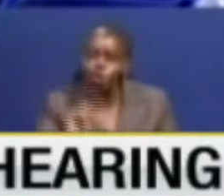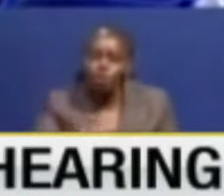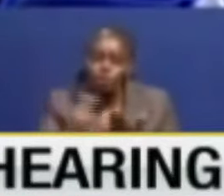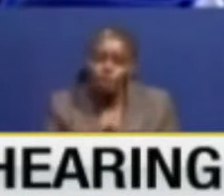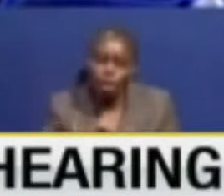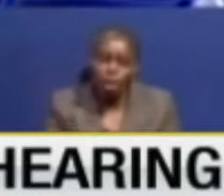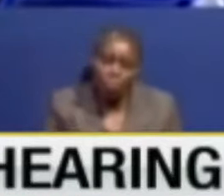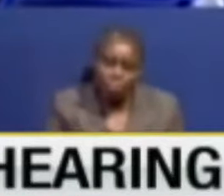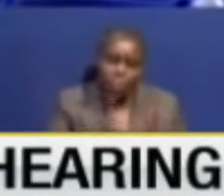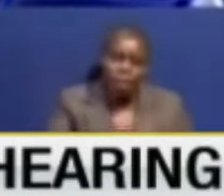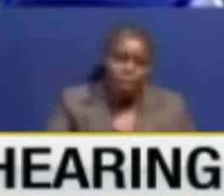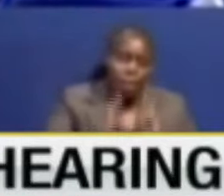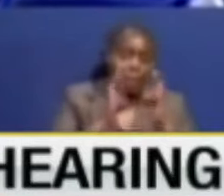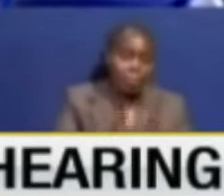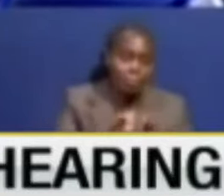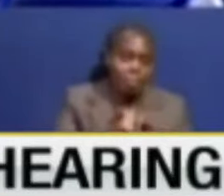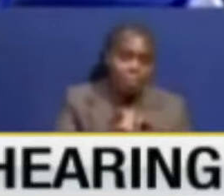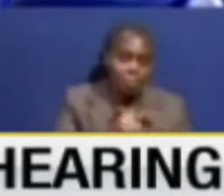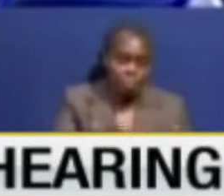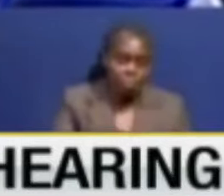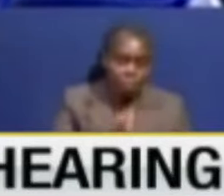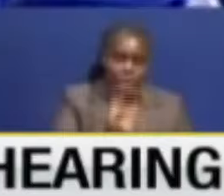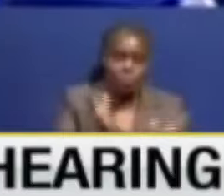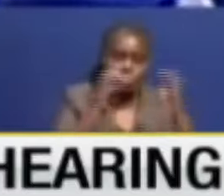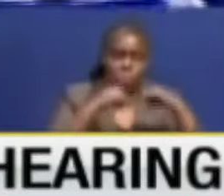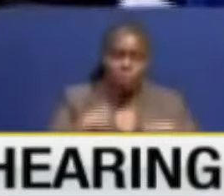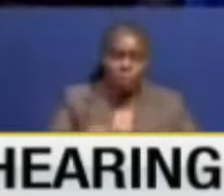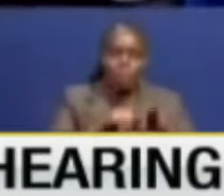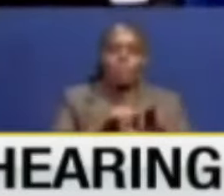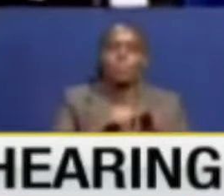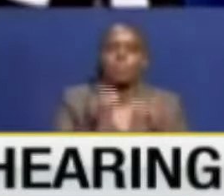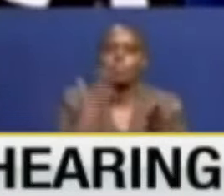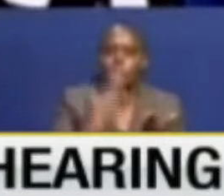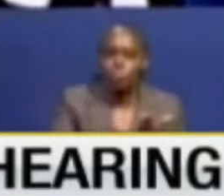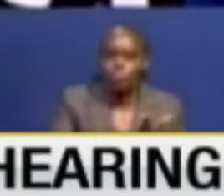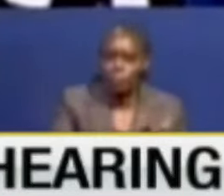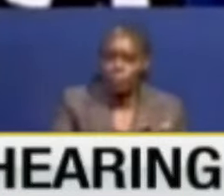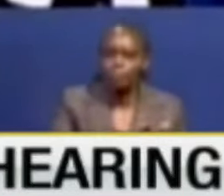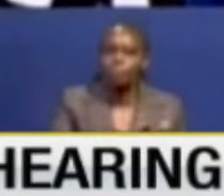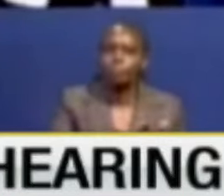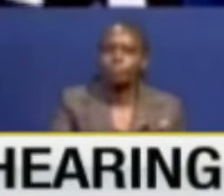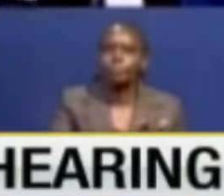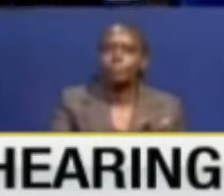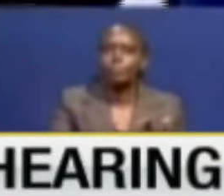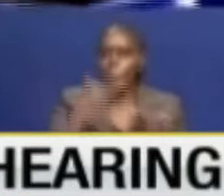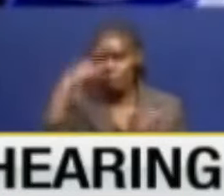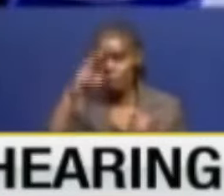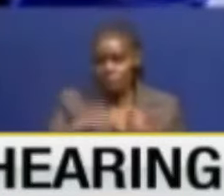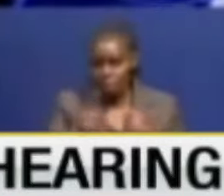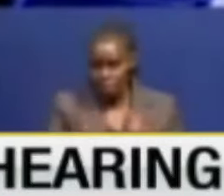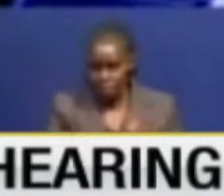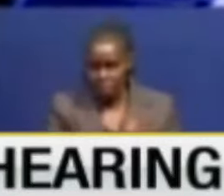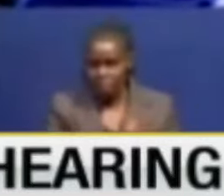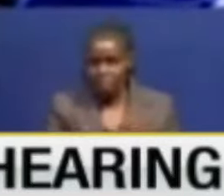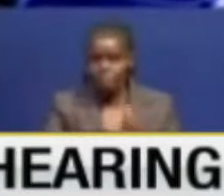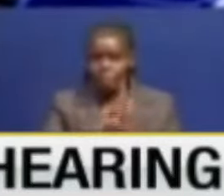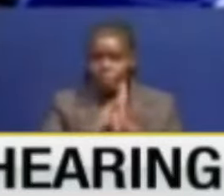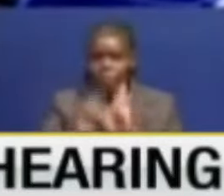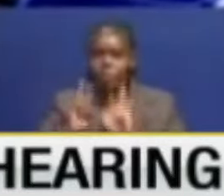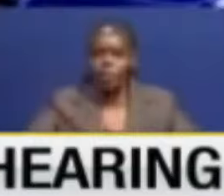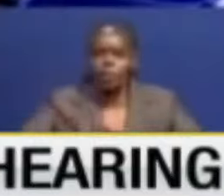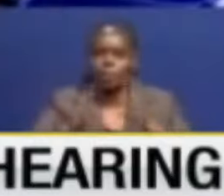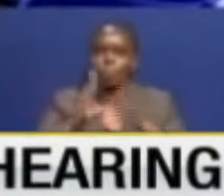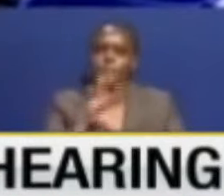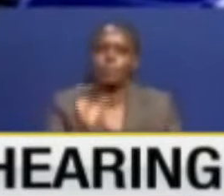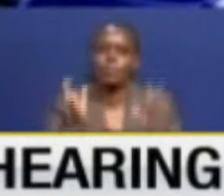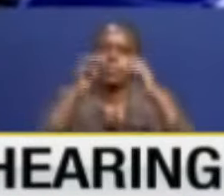submit a report to the County Assembly on the implementation of the said recommendations within 60 days as required in the report of the